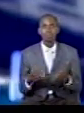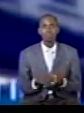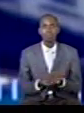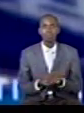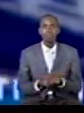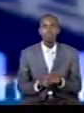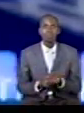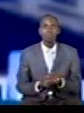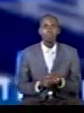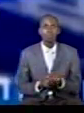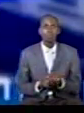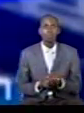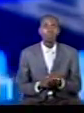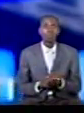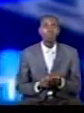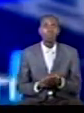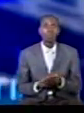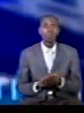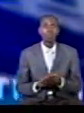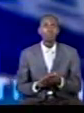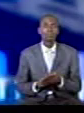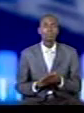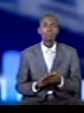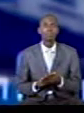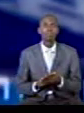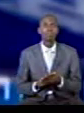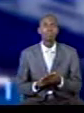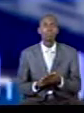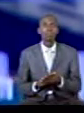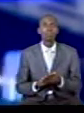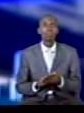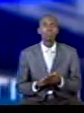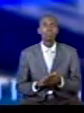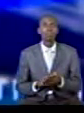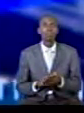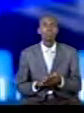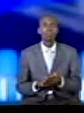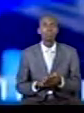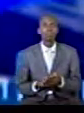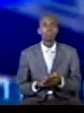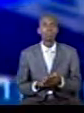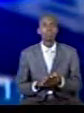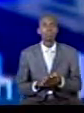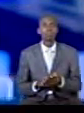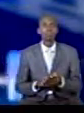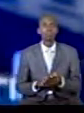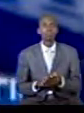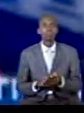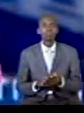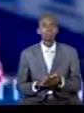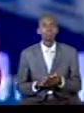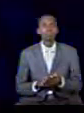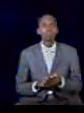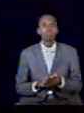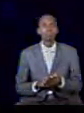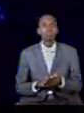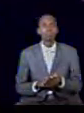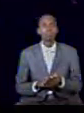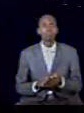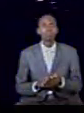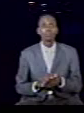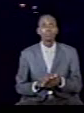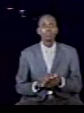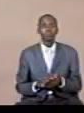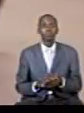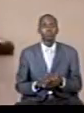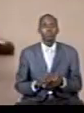experienced God's Pentecostal promise of the fact that with God, nothing shall be impossible. You know, across the